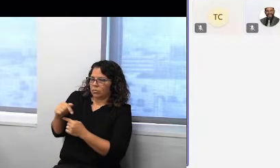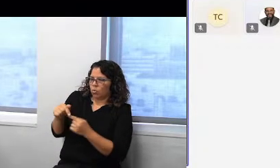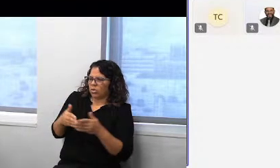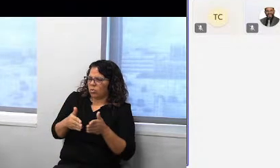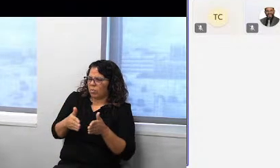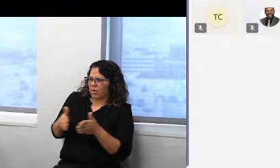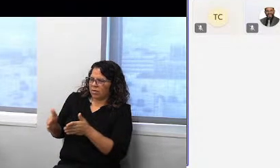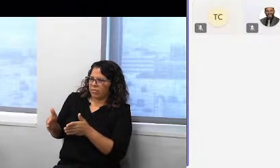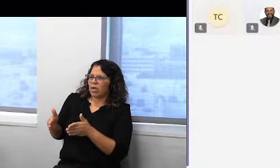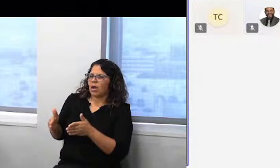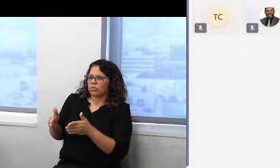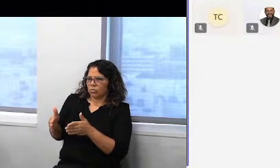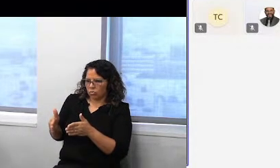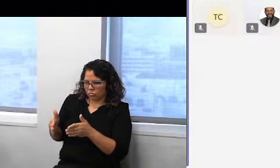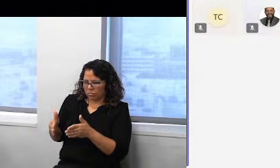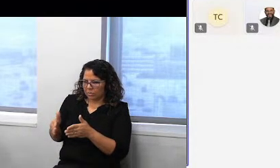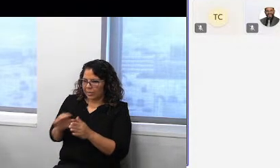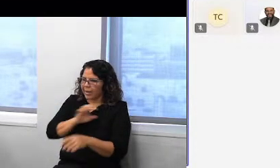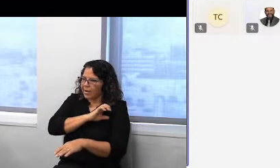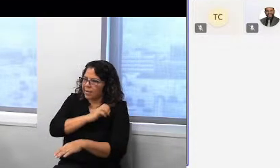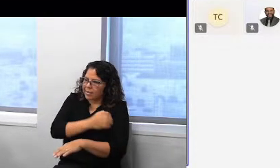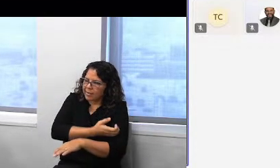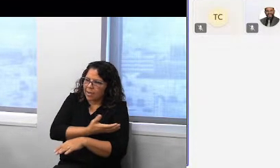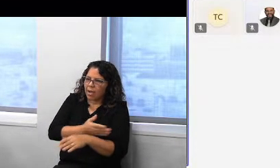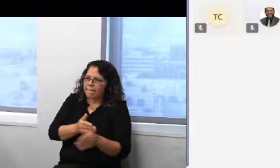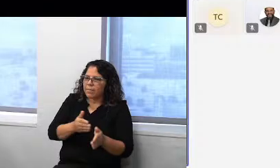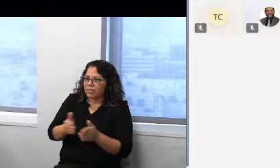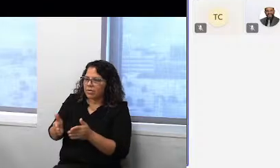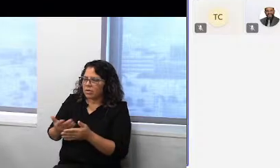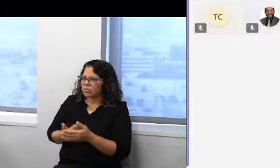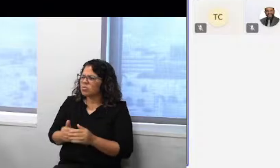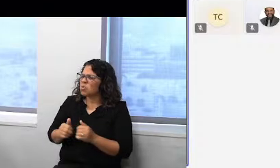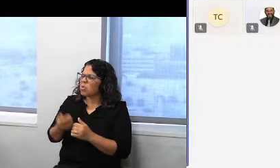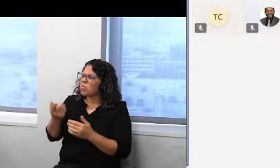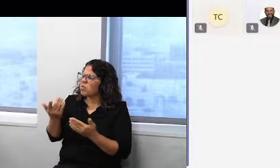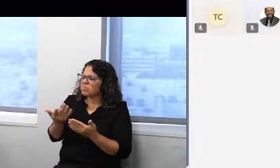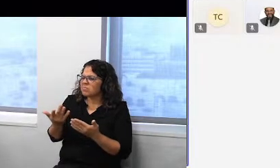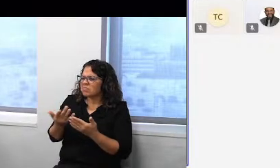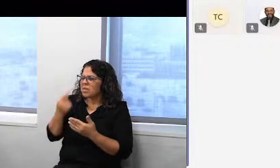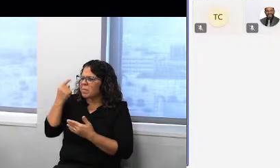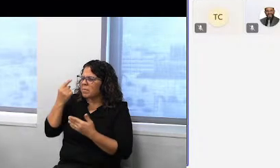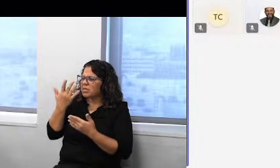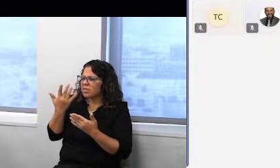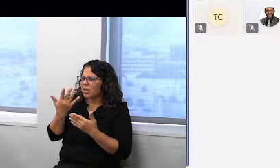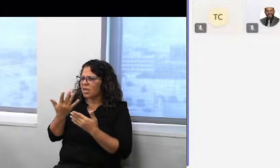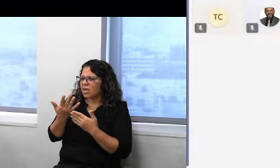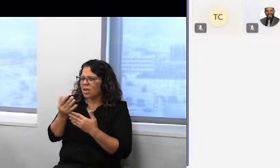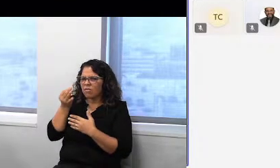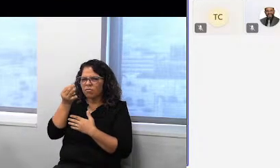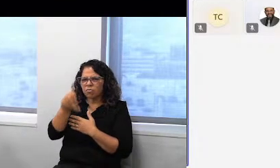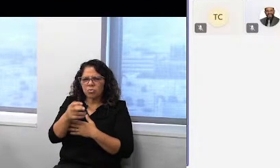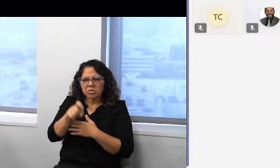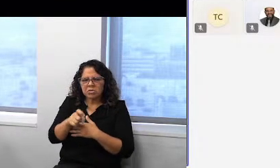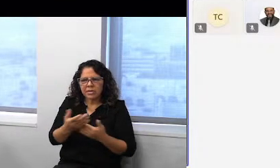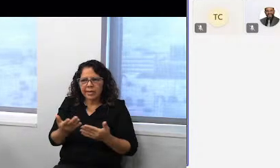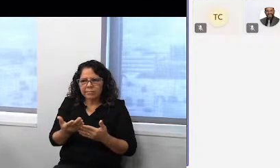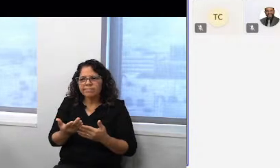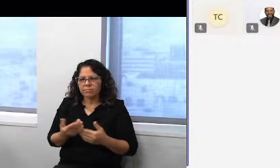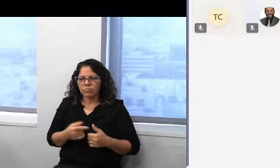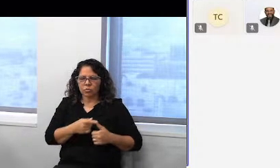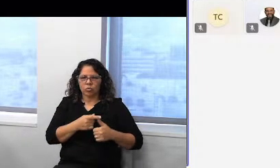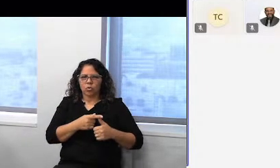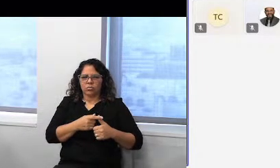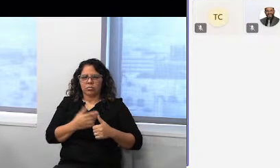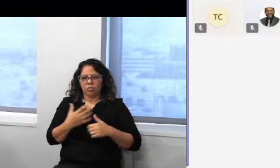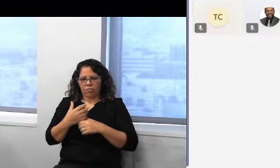the future need to, because one thing is just maintaining reliability, right? Yep. but the other part is building the system out